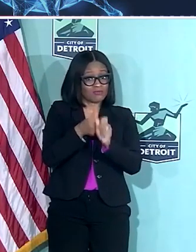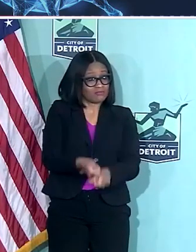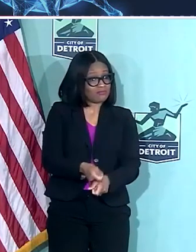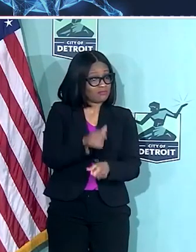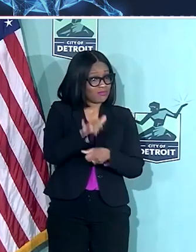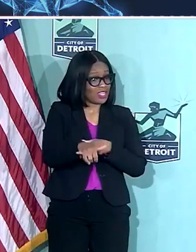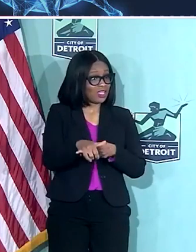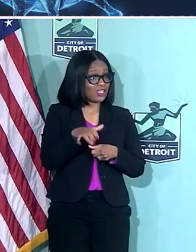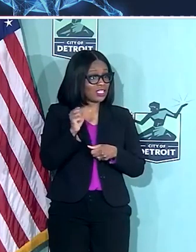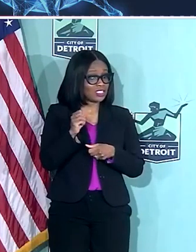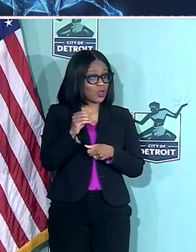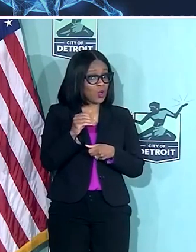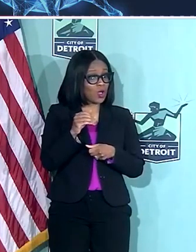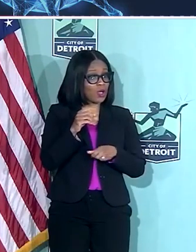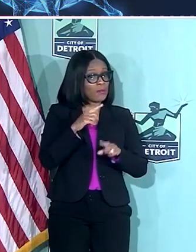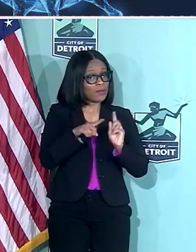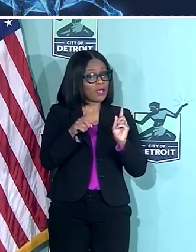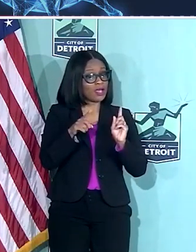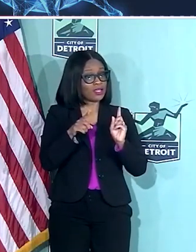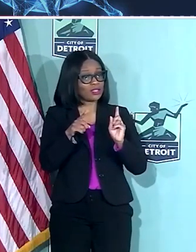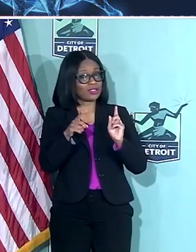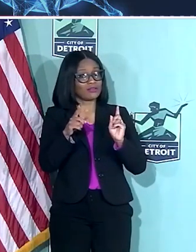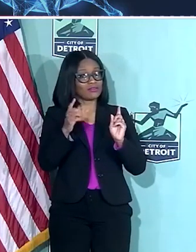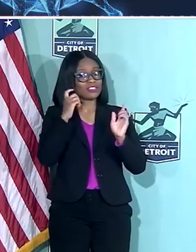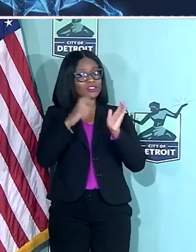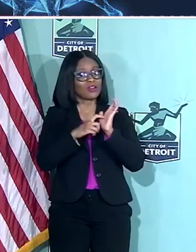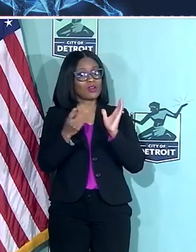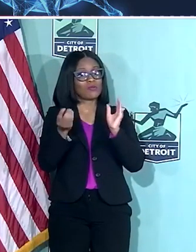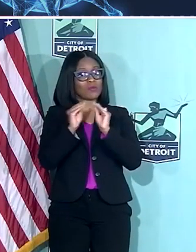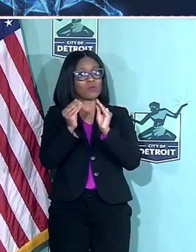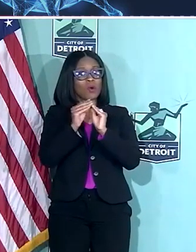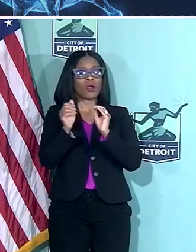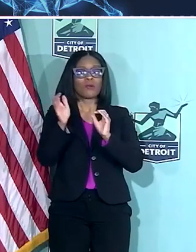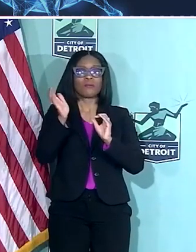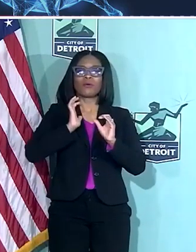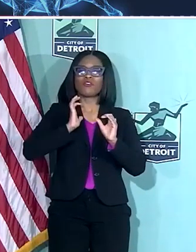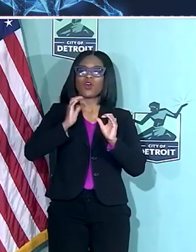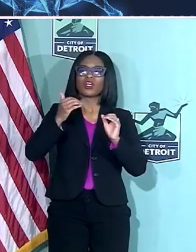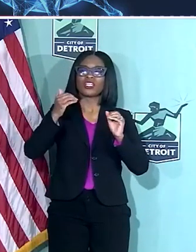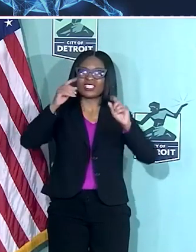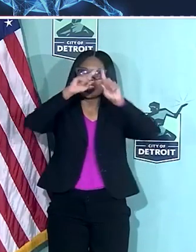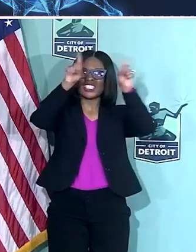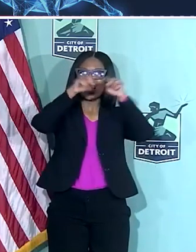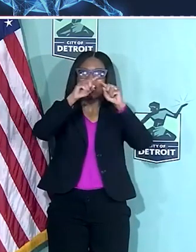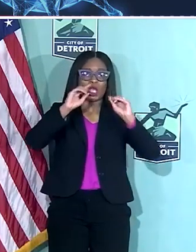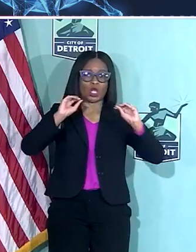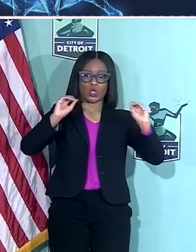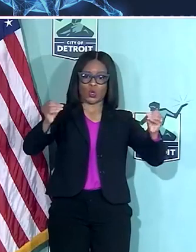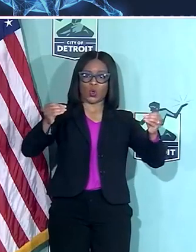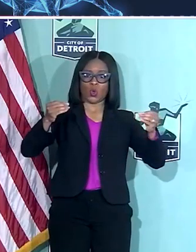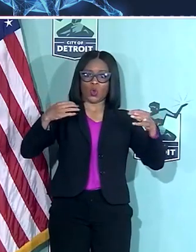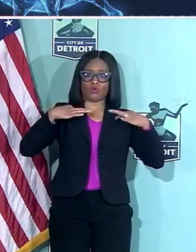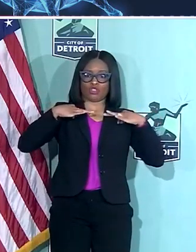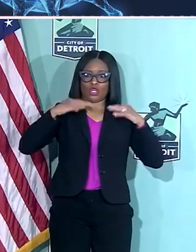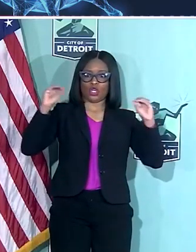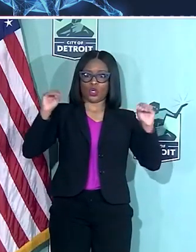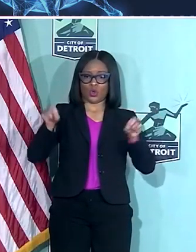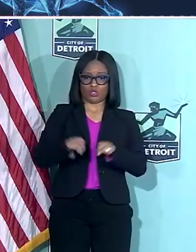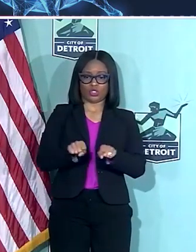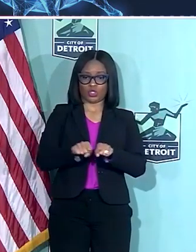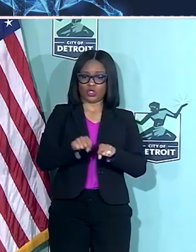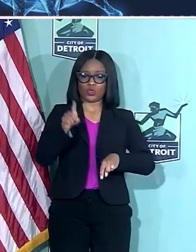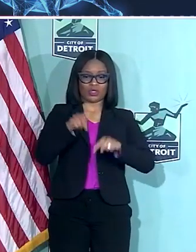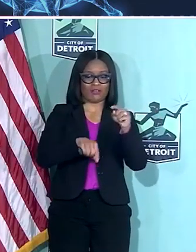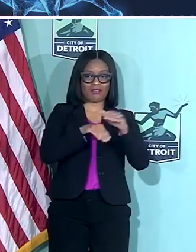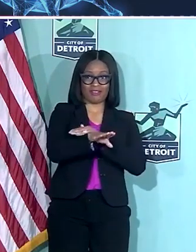think you're seeing more and more folks used to have no shirt, no shoes, no service. I think at this point it's no mask, no service,